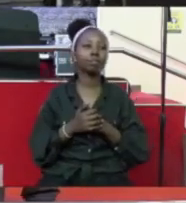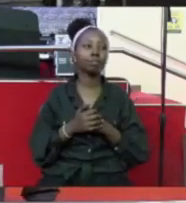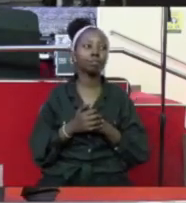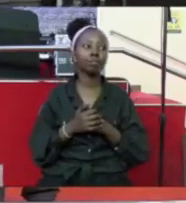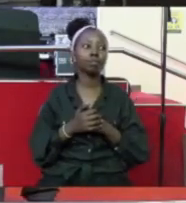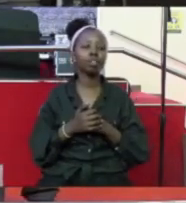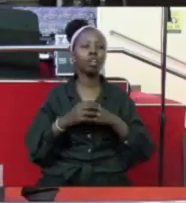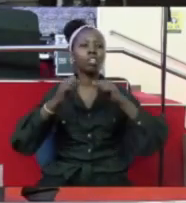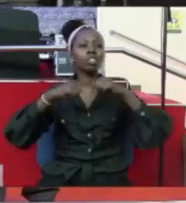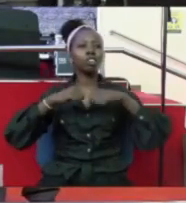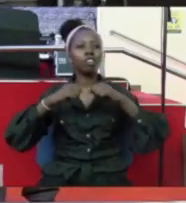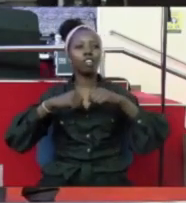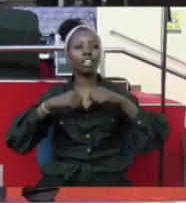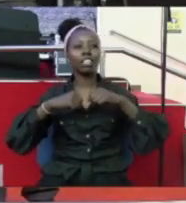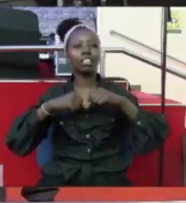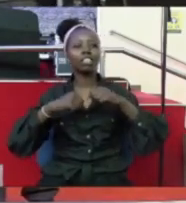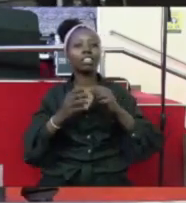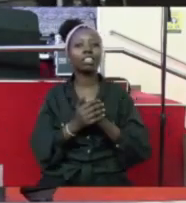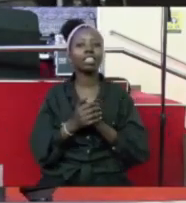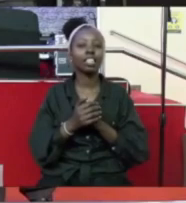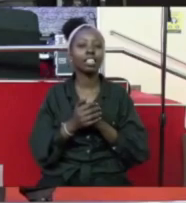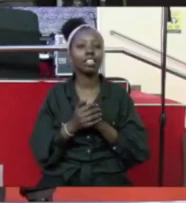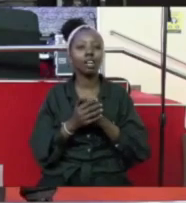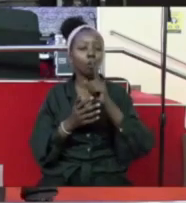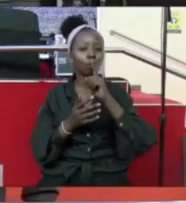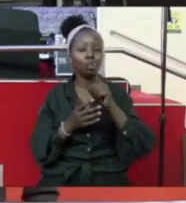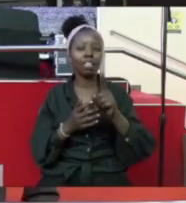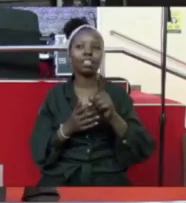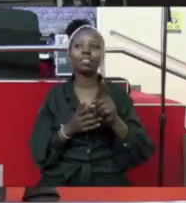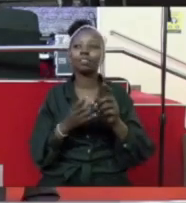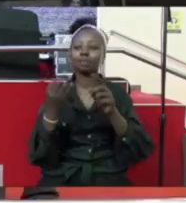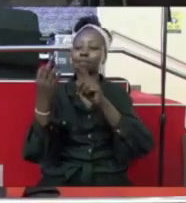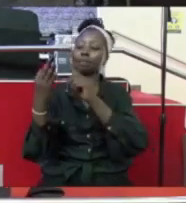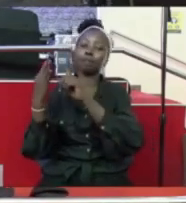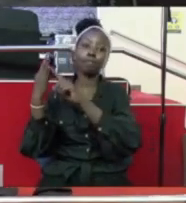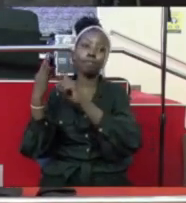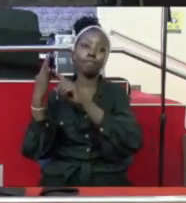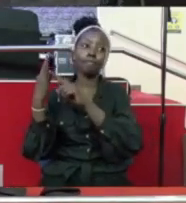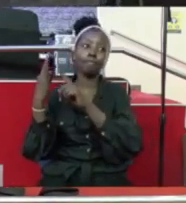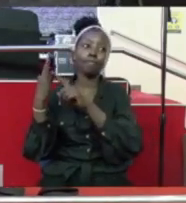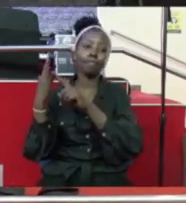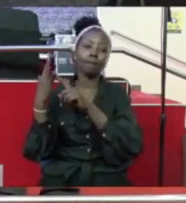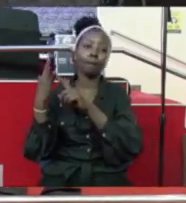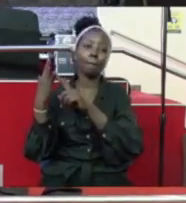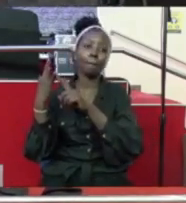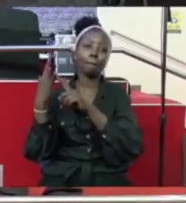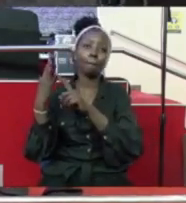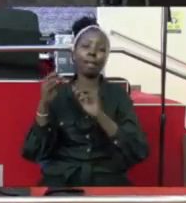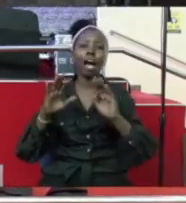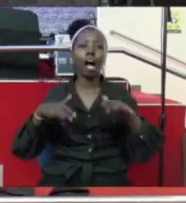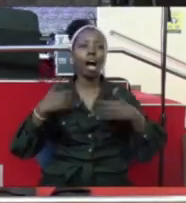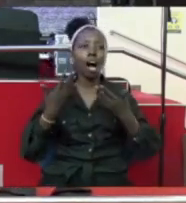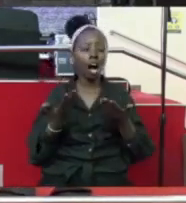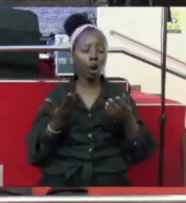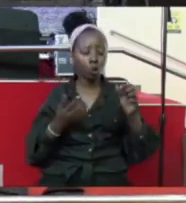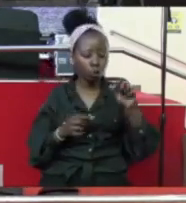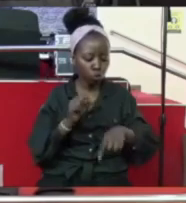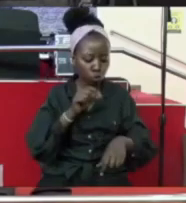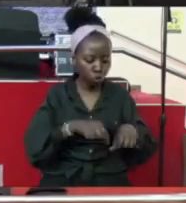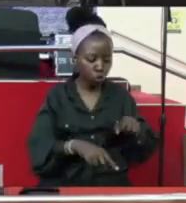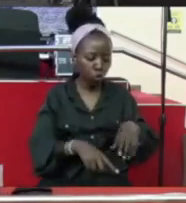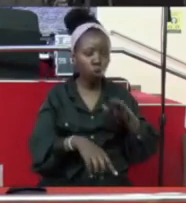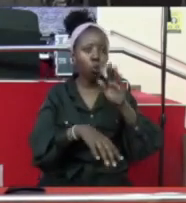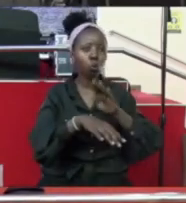So the third point is how we can sow good seeds. Tatu ni vile ambavyo tuweza tukapanda mbegu nzuri. Is by